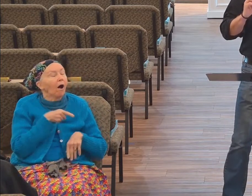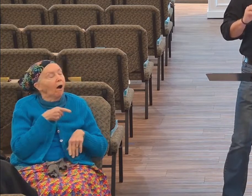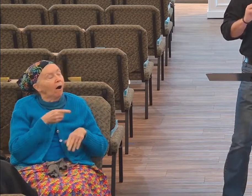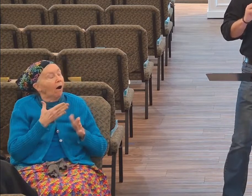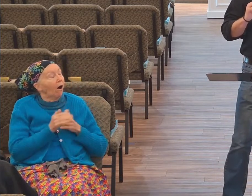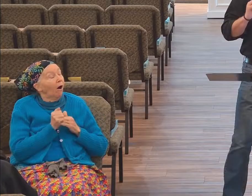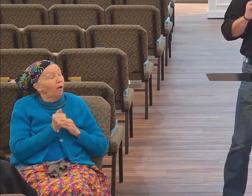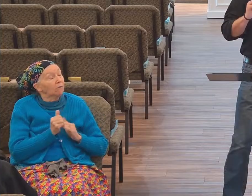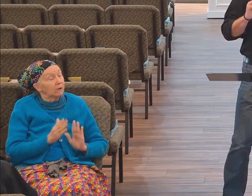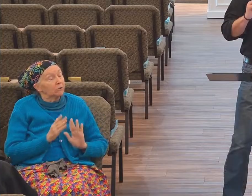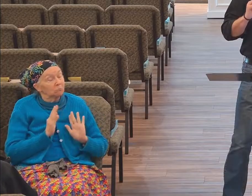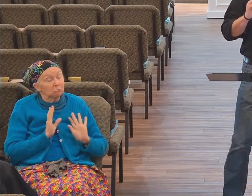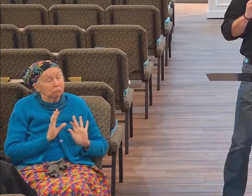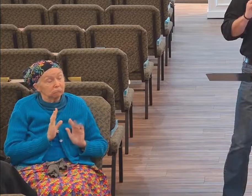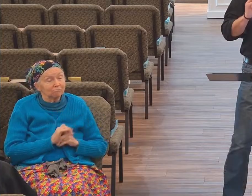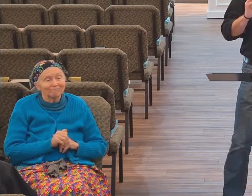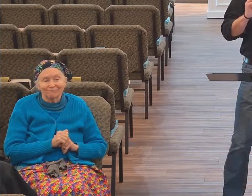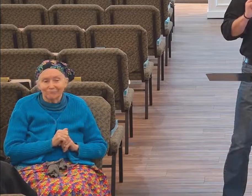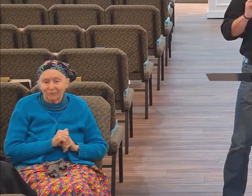Another,